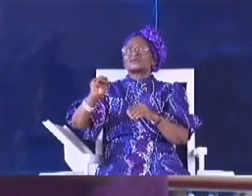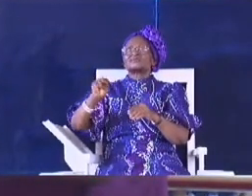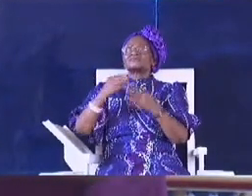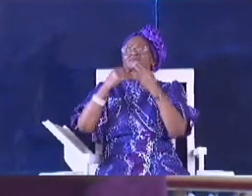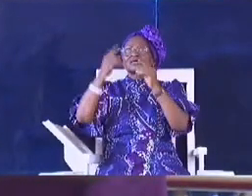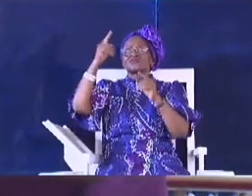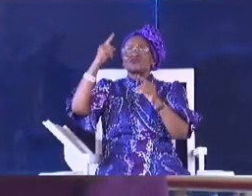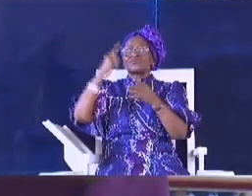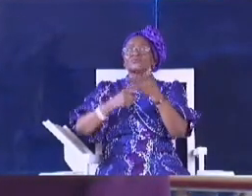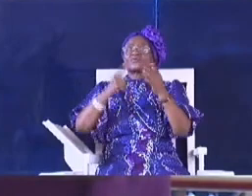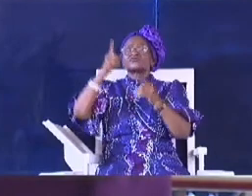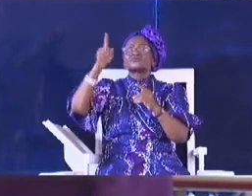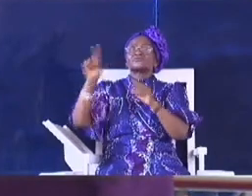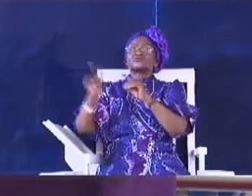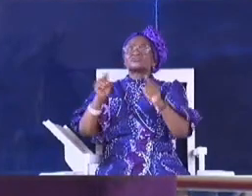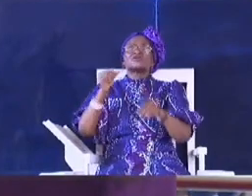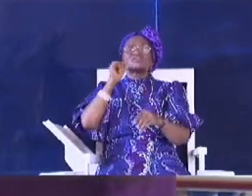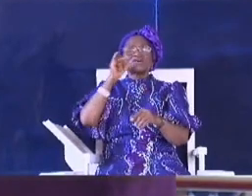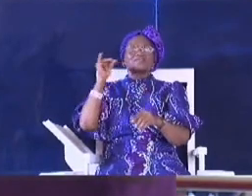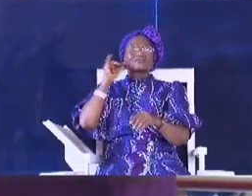Thank you for what you did yesterday.